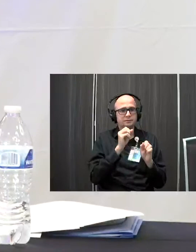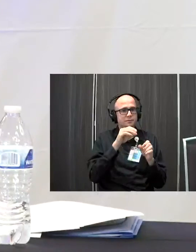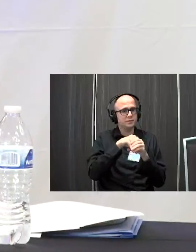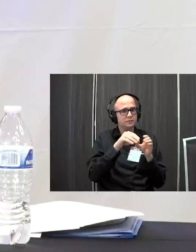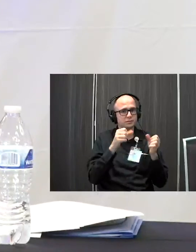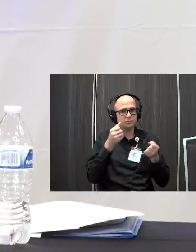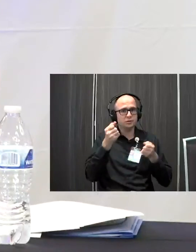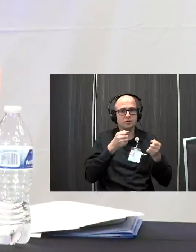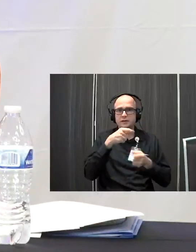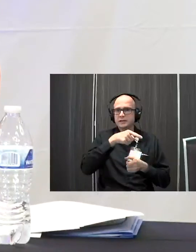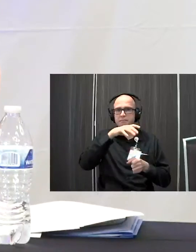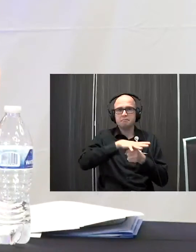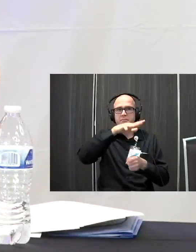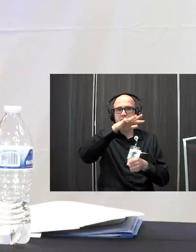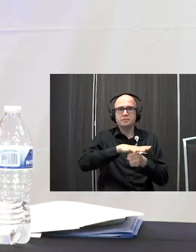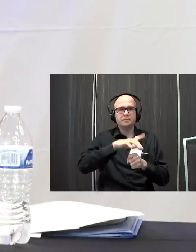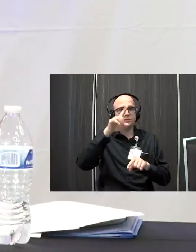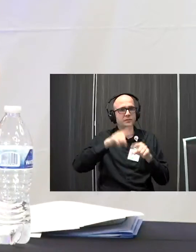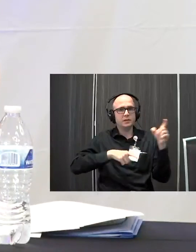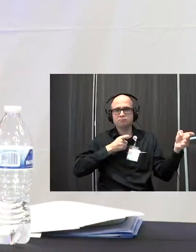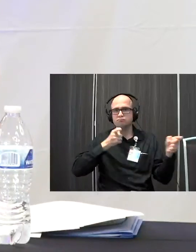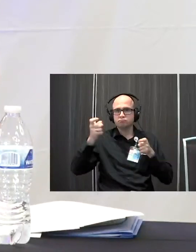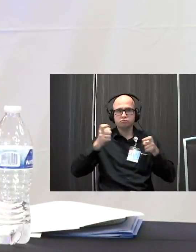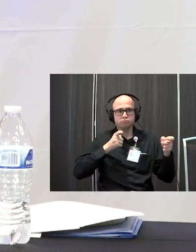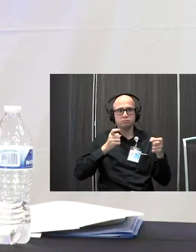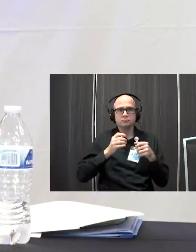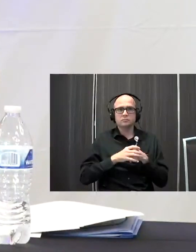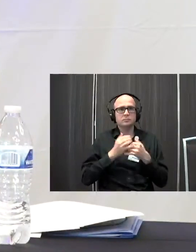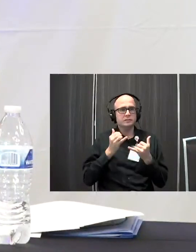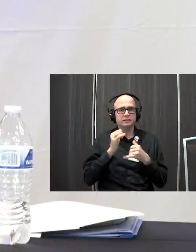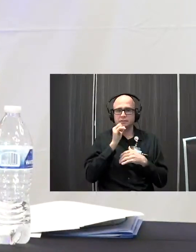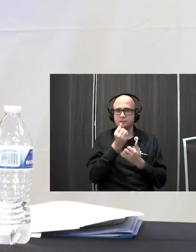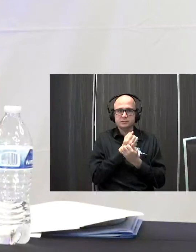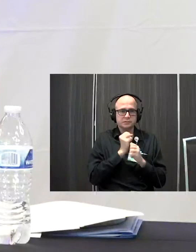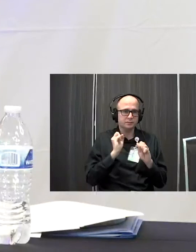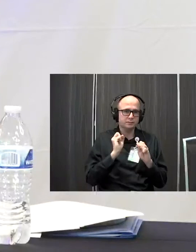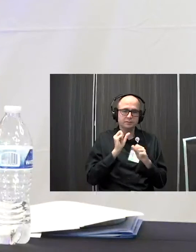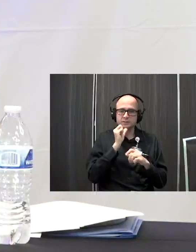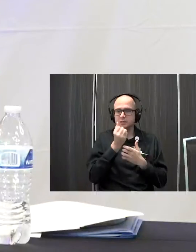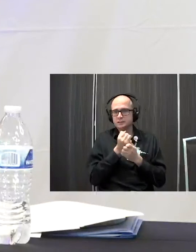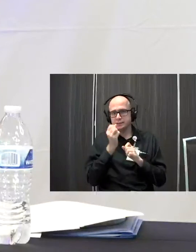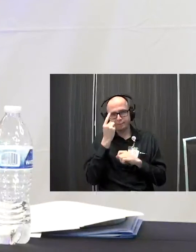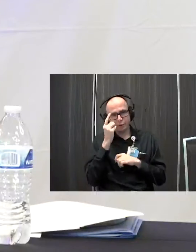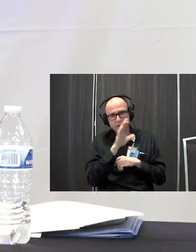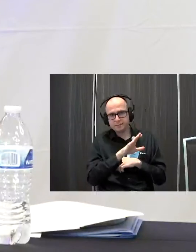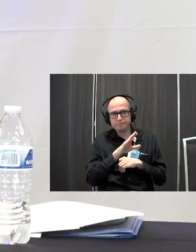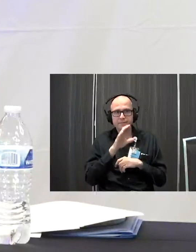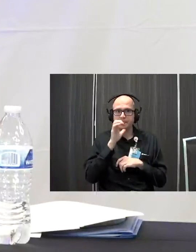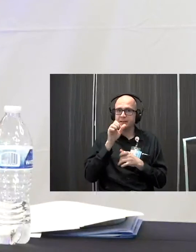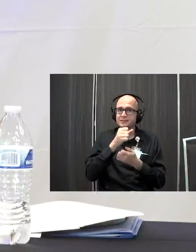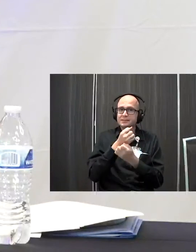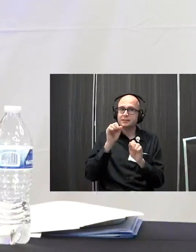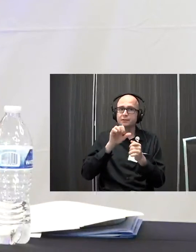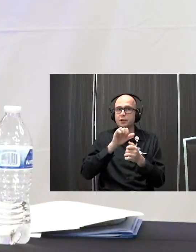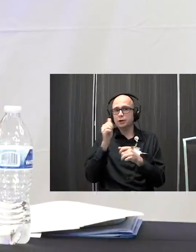he had a huge explosion, and we could not get it under control. So now it was not safe for us. It wasn't safe for him. It probably wasn't safe for anybody who